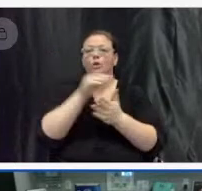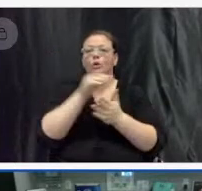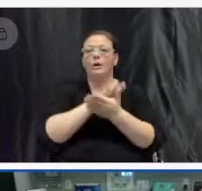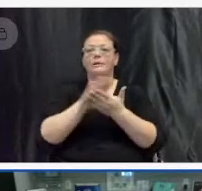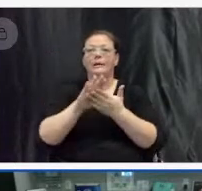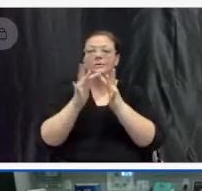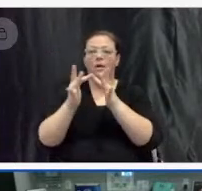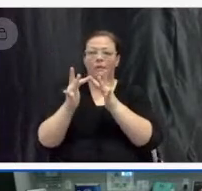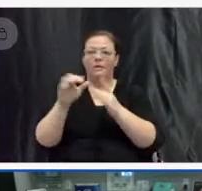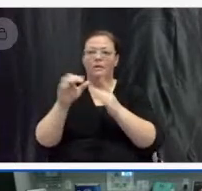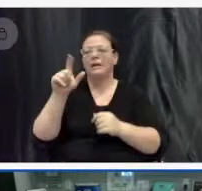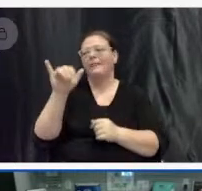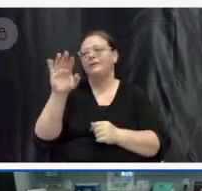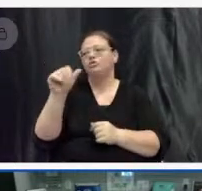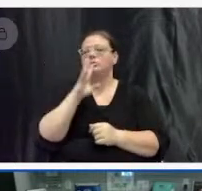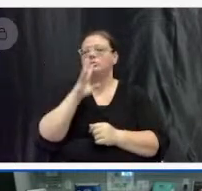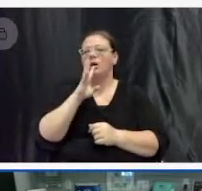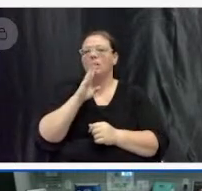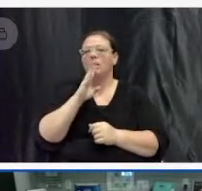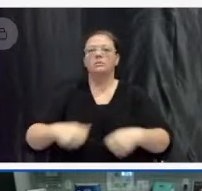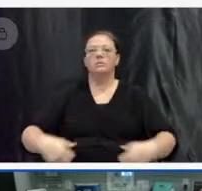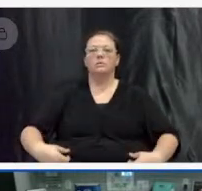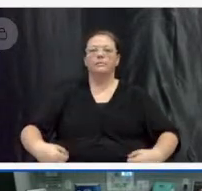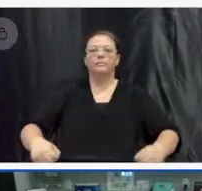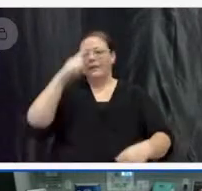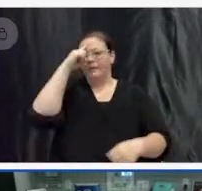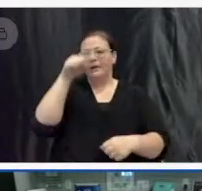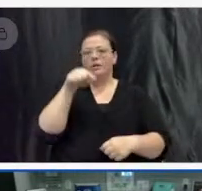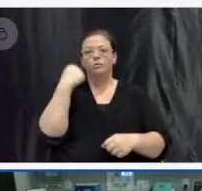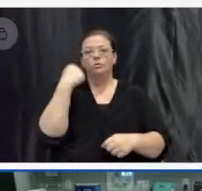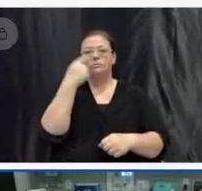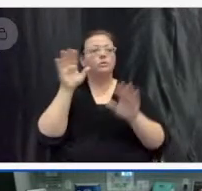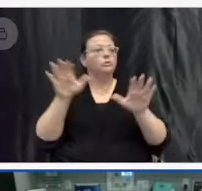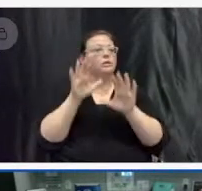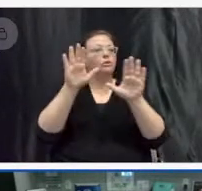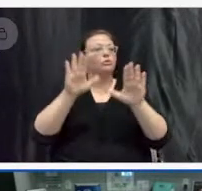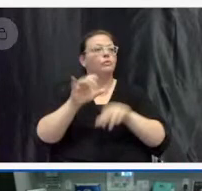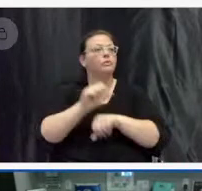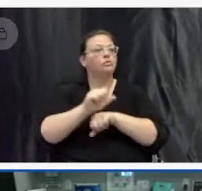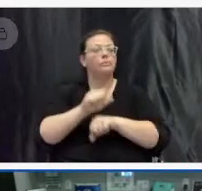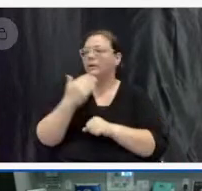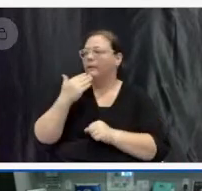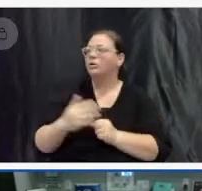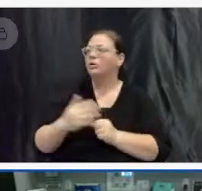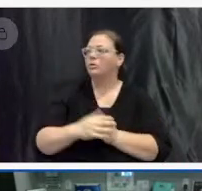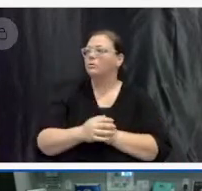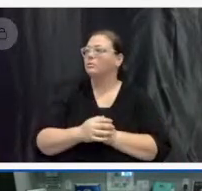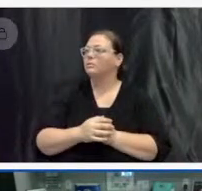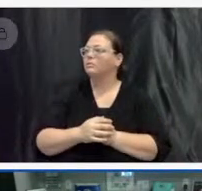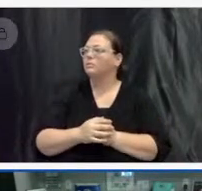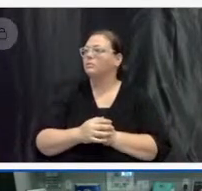online. And I think you all did a great job. How does it pass? Thank you for that.